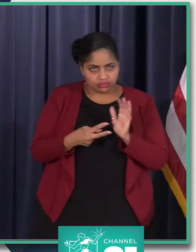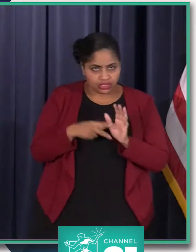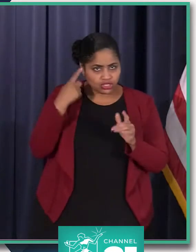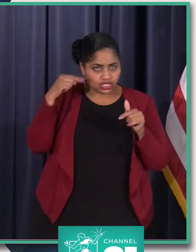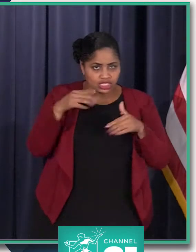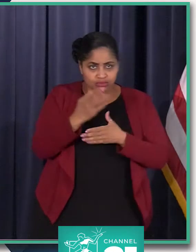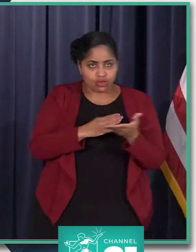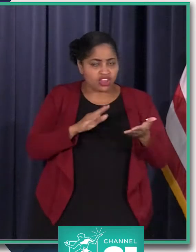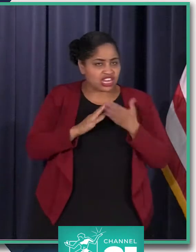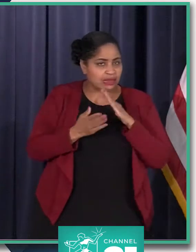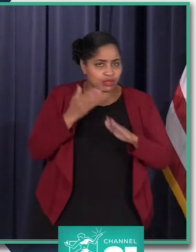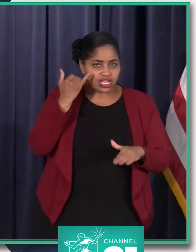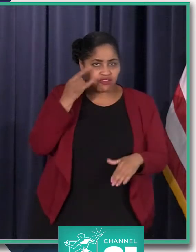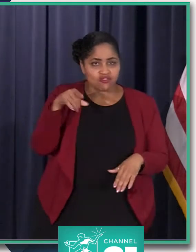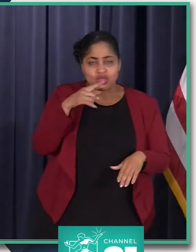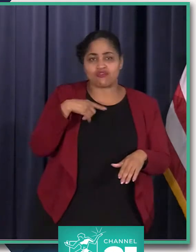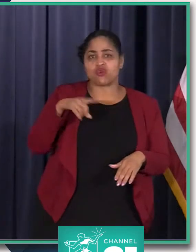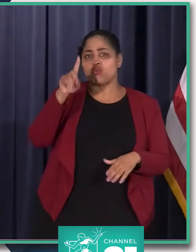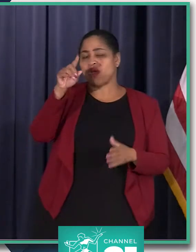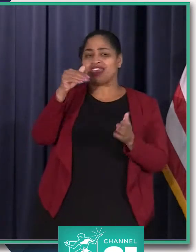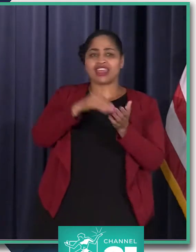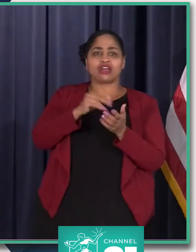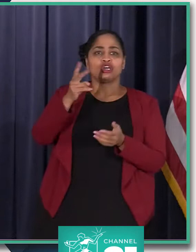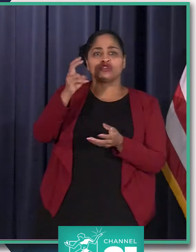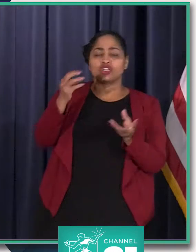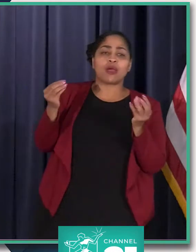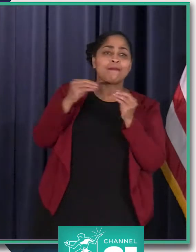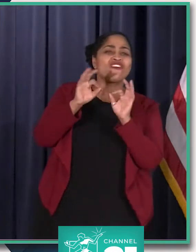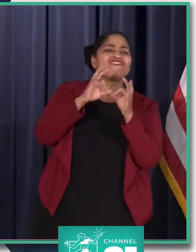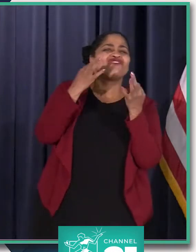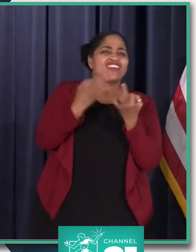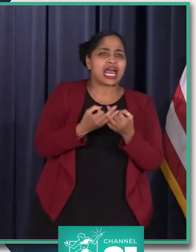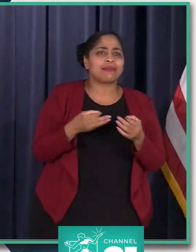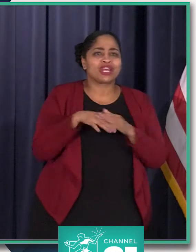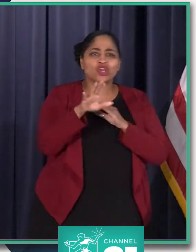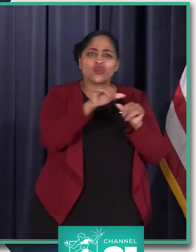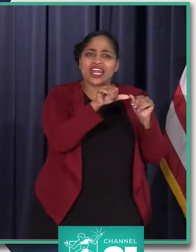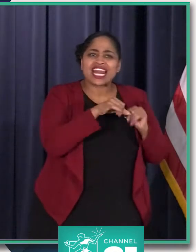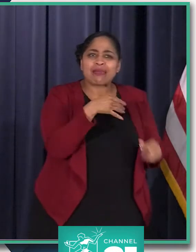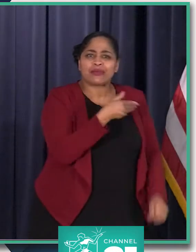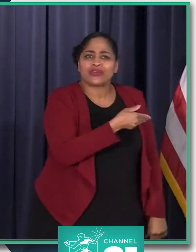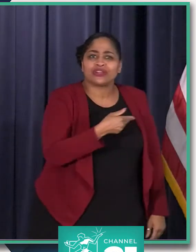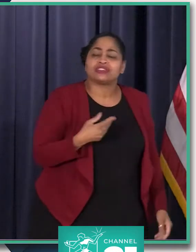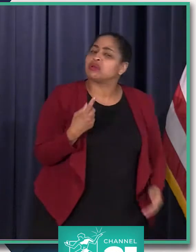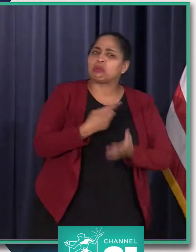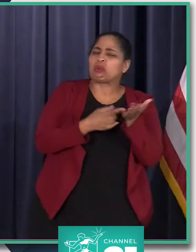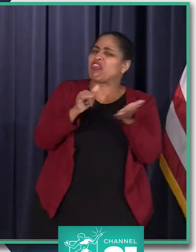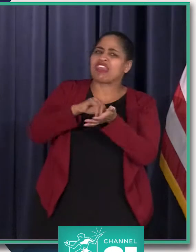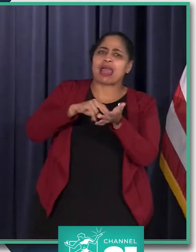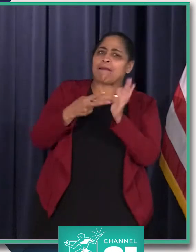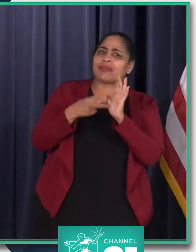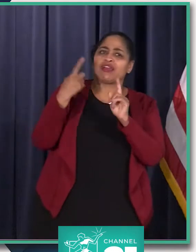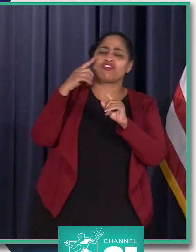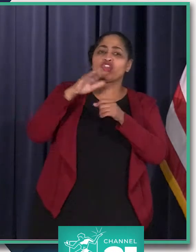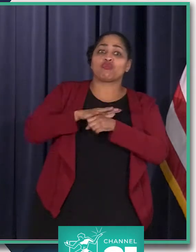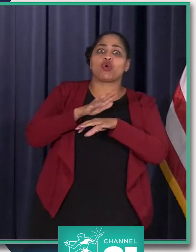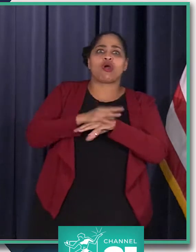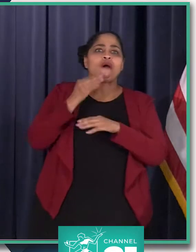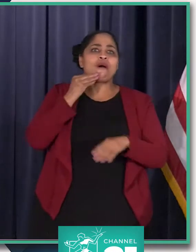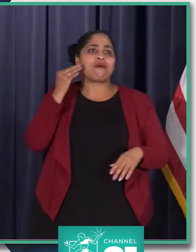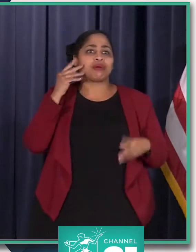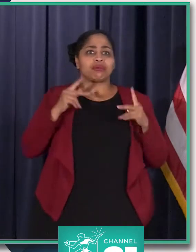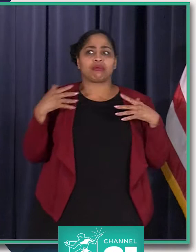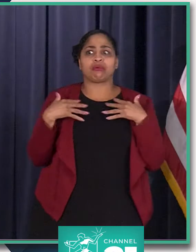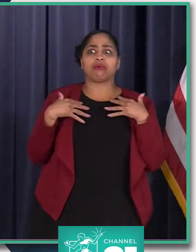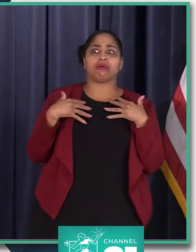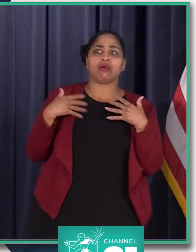part of the community if you had 1,200 more families in your neighborhoods? What would it mean to the pressure on housing? People are afraid